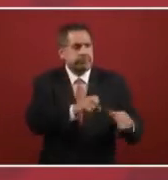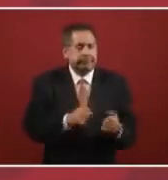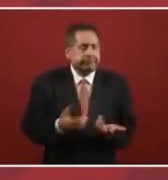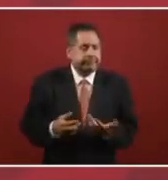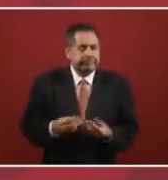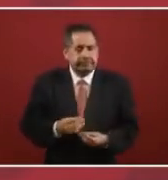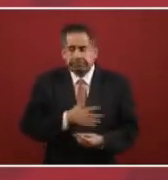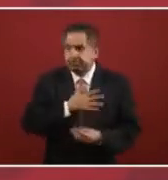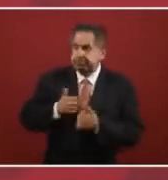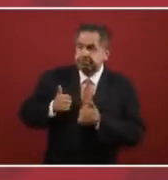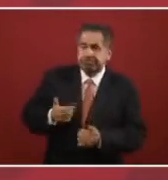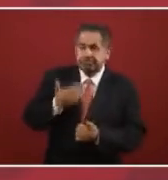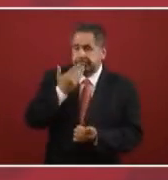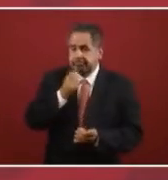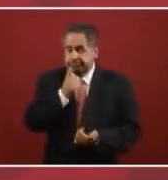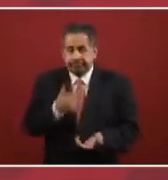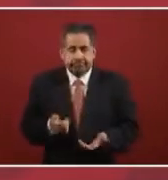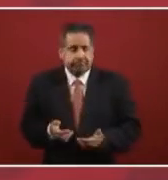there's no well-being.